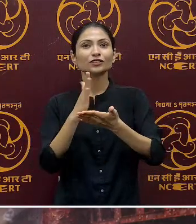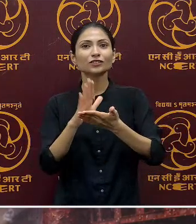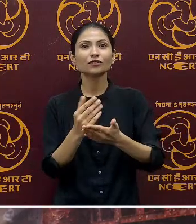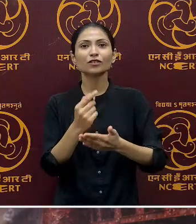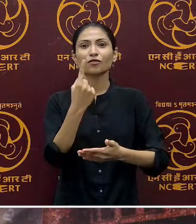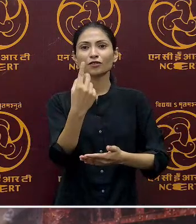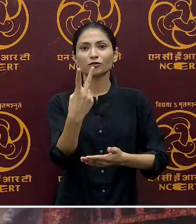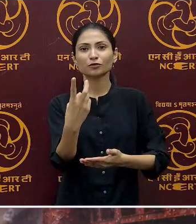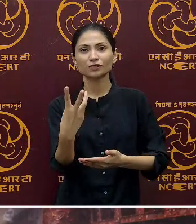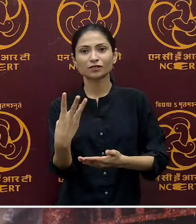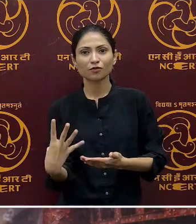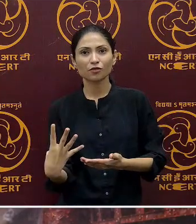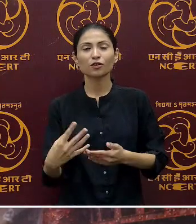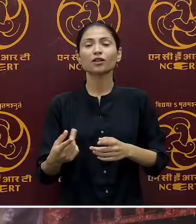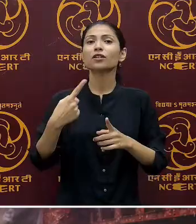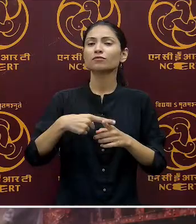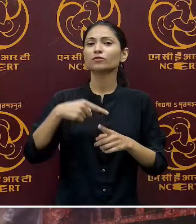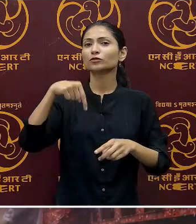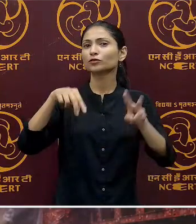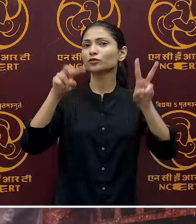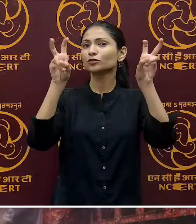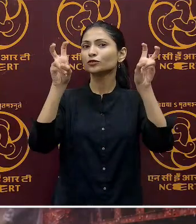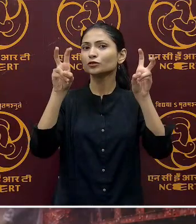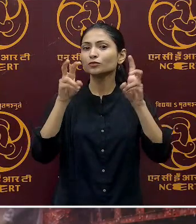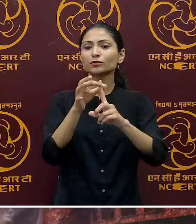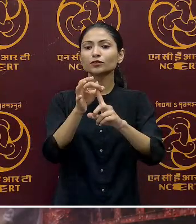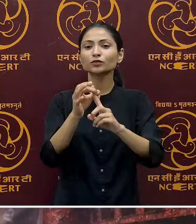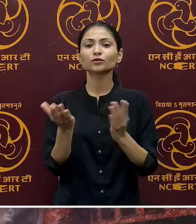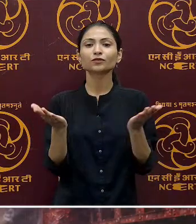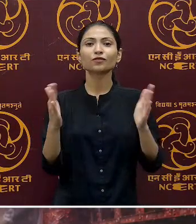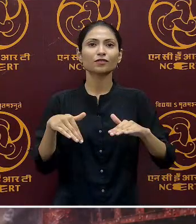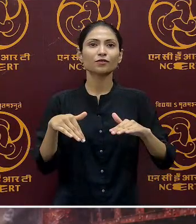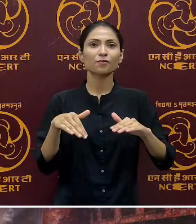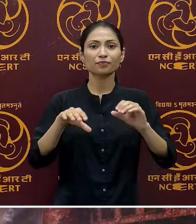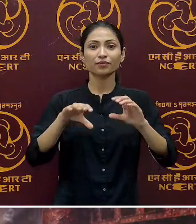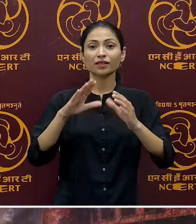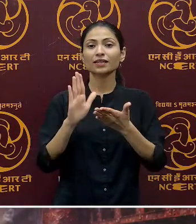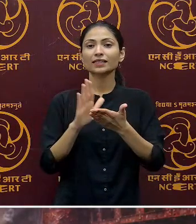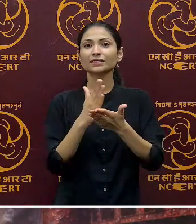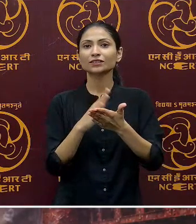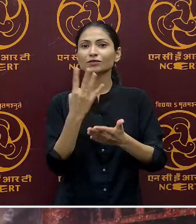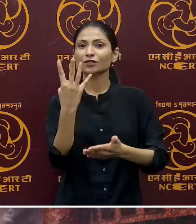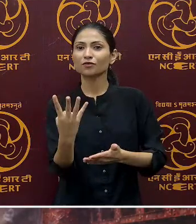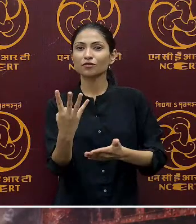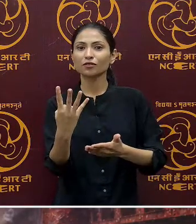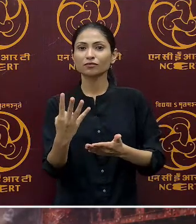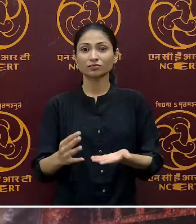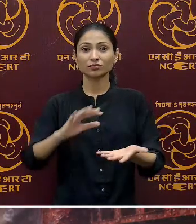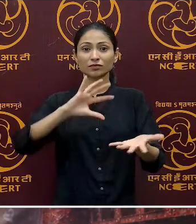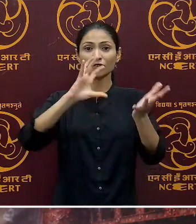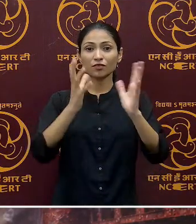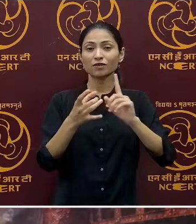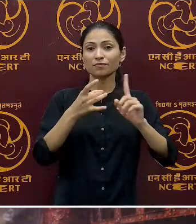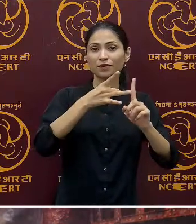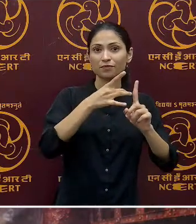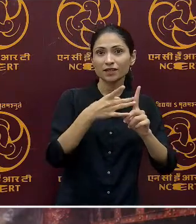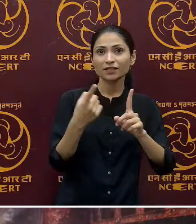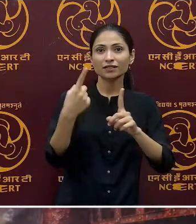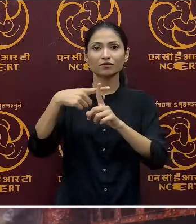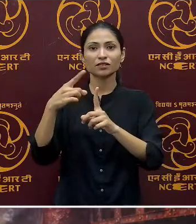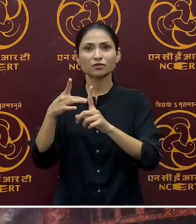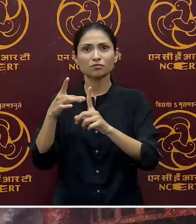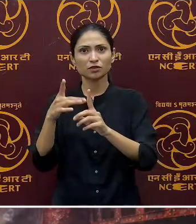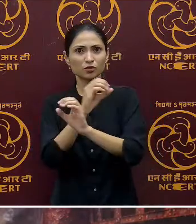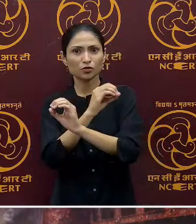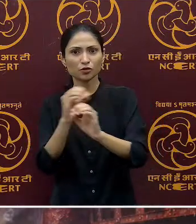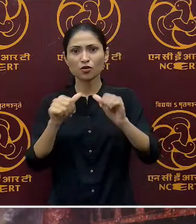3, 4, and today's topic is from chapter 4, the world of metals and non-metals. We will click on this. Now